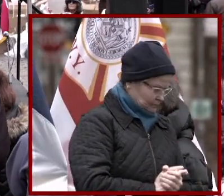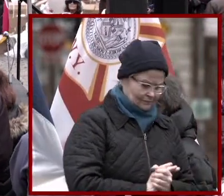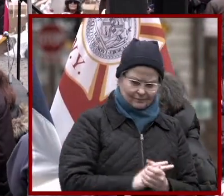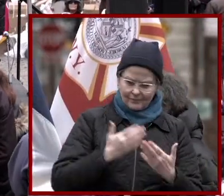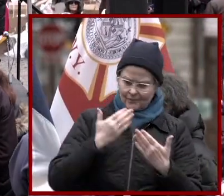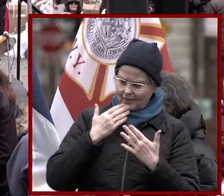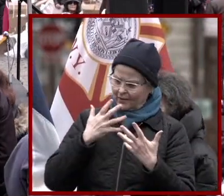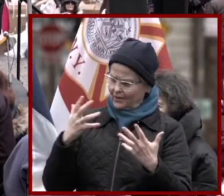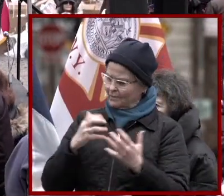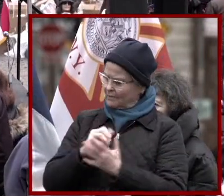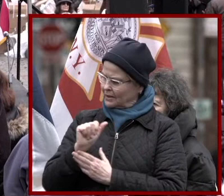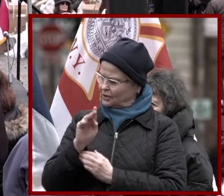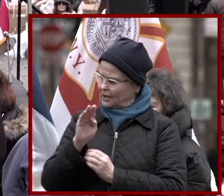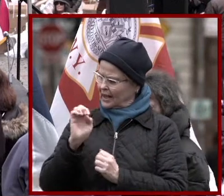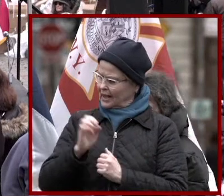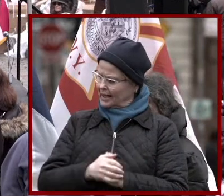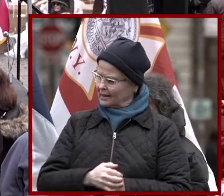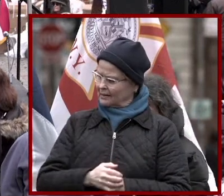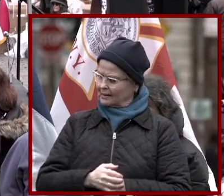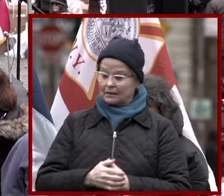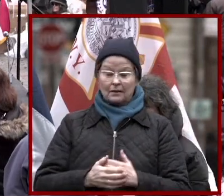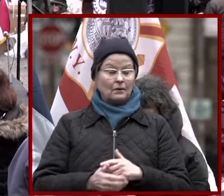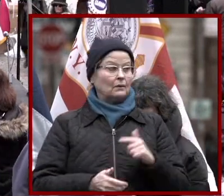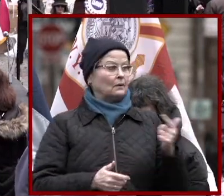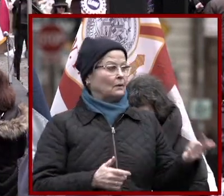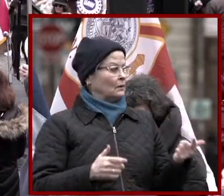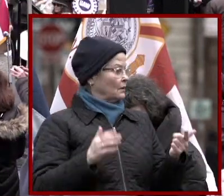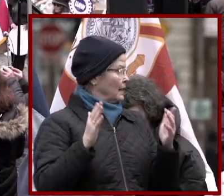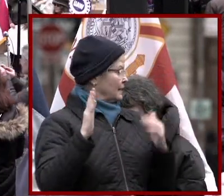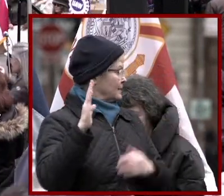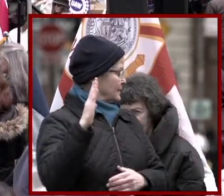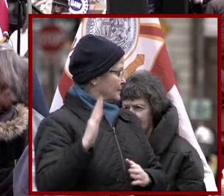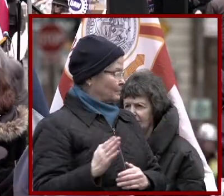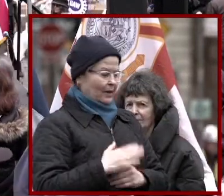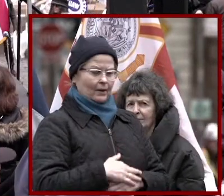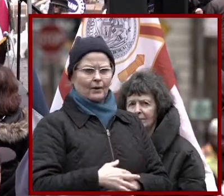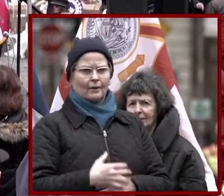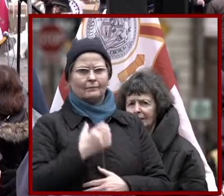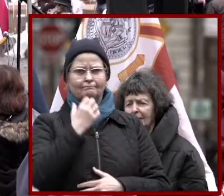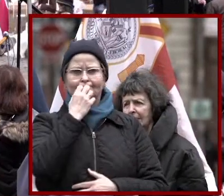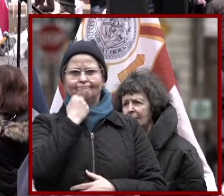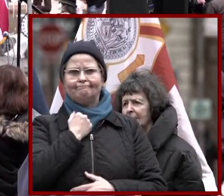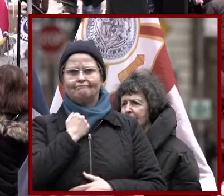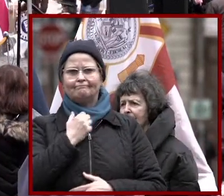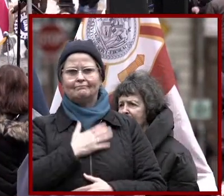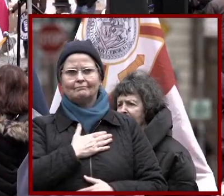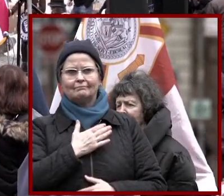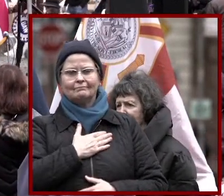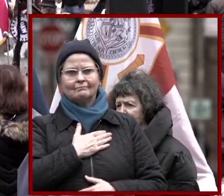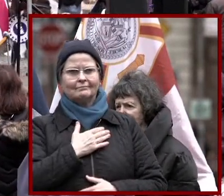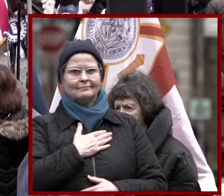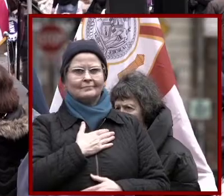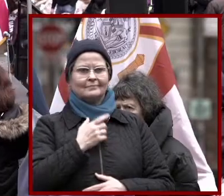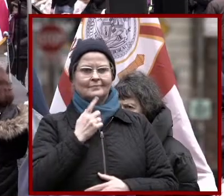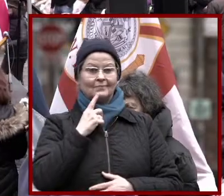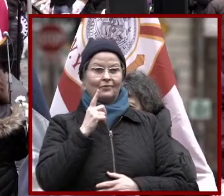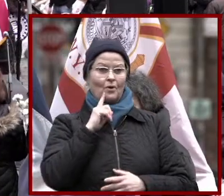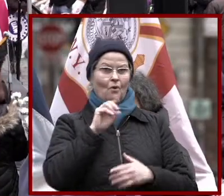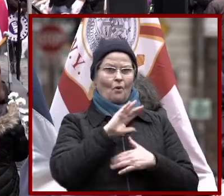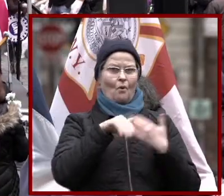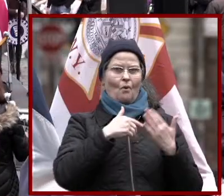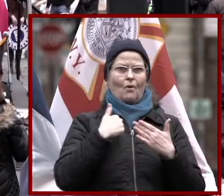Thank you very much, Ann. Our next speaker is somebody very special to me and should be very special to all of us,